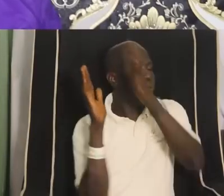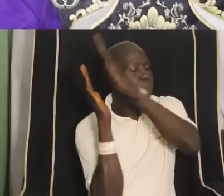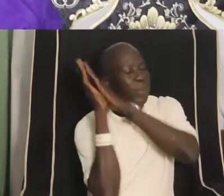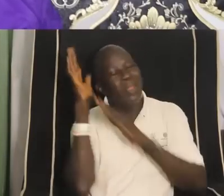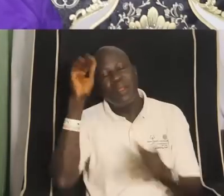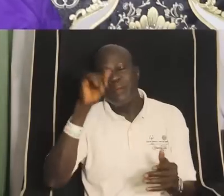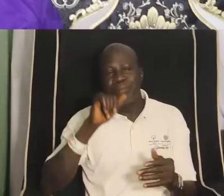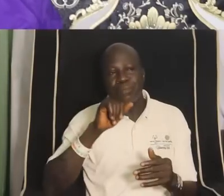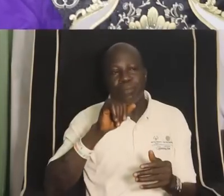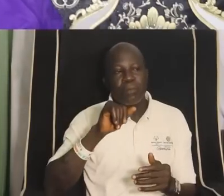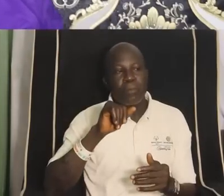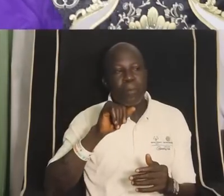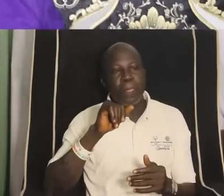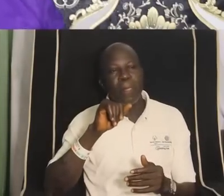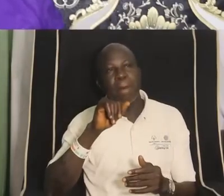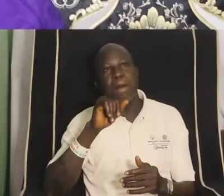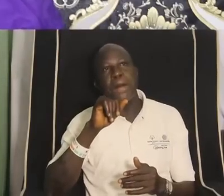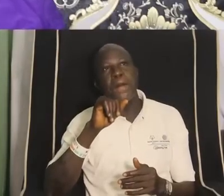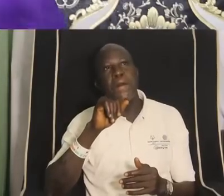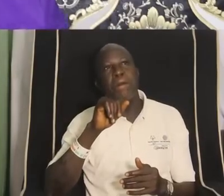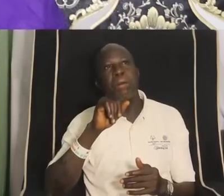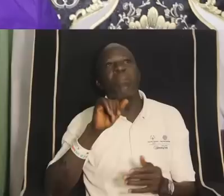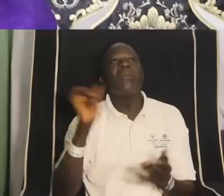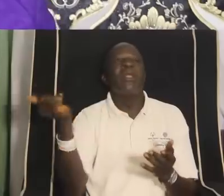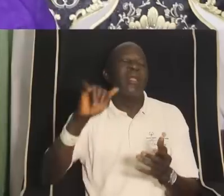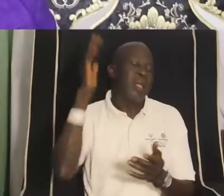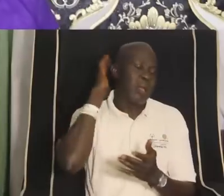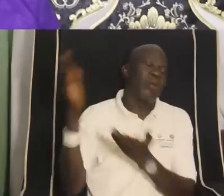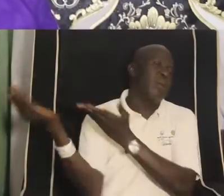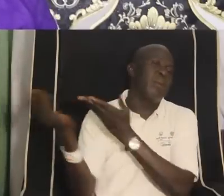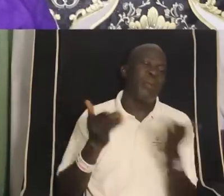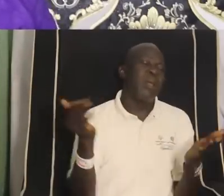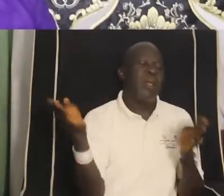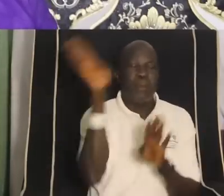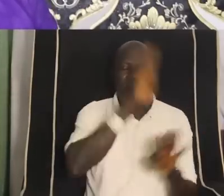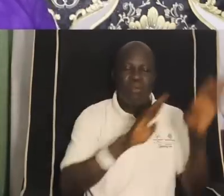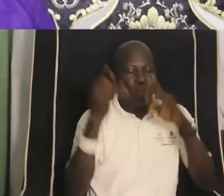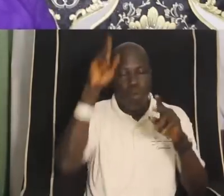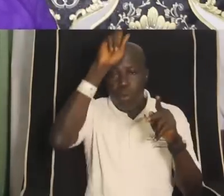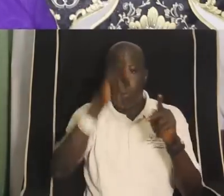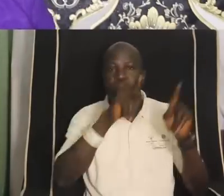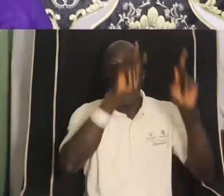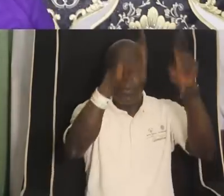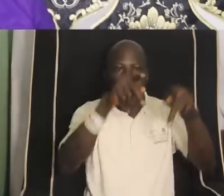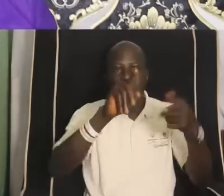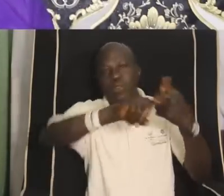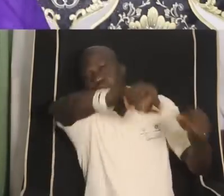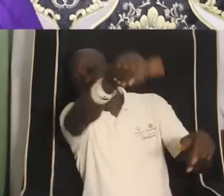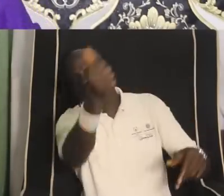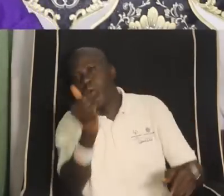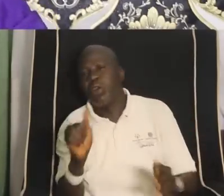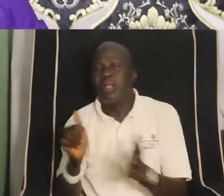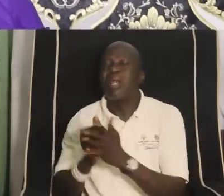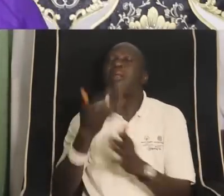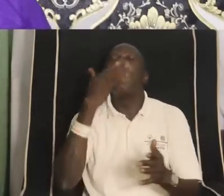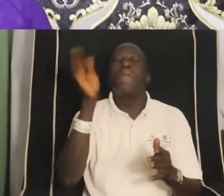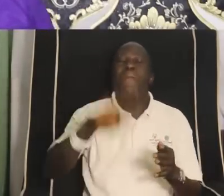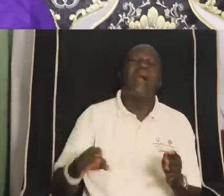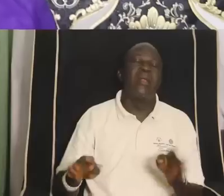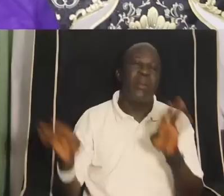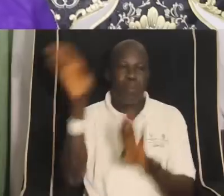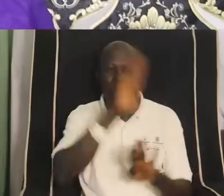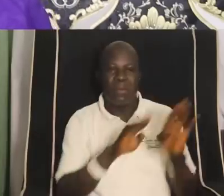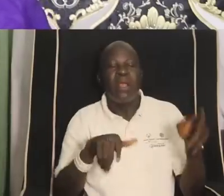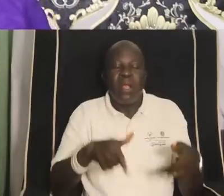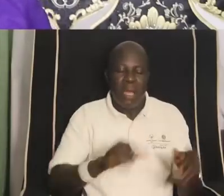ma egun yen ama gbe lati ori enikan de ori enikeji ni. That battle will be from one person to the other. Egun buruku ni. But it's a bad battle. E be